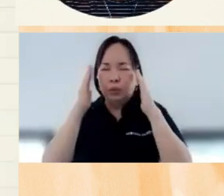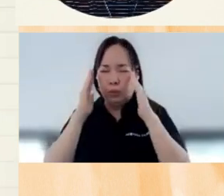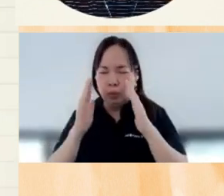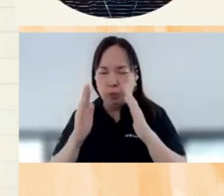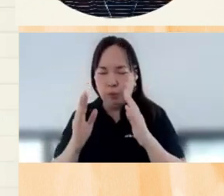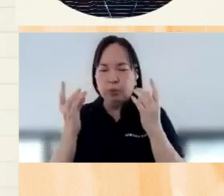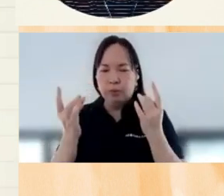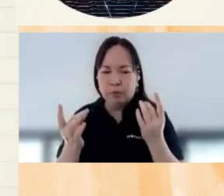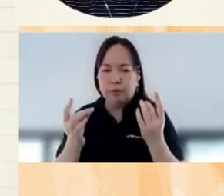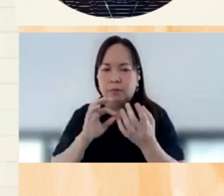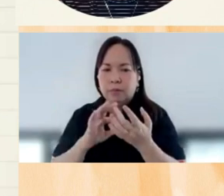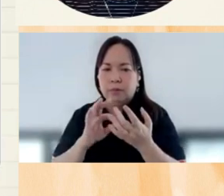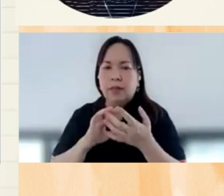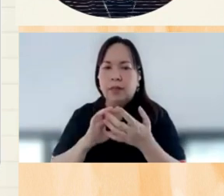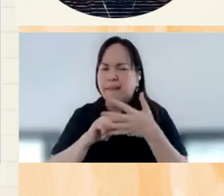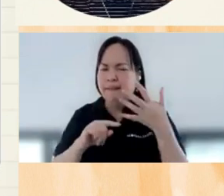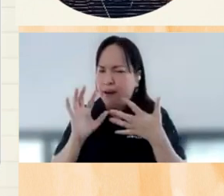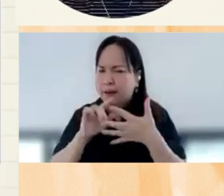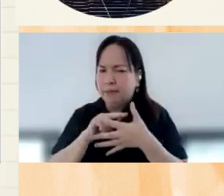in this slide.